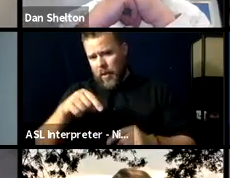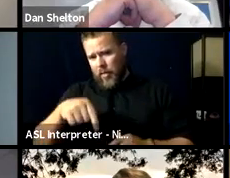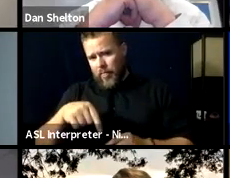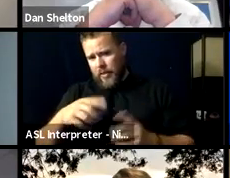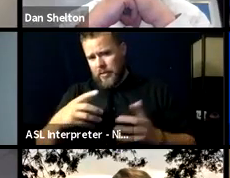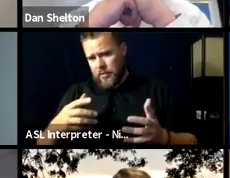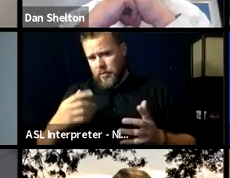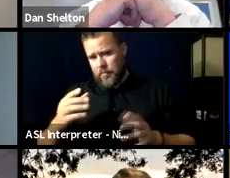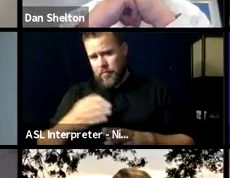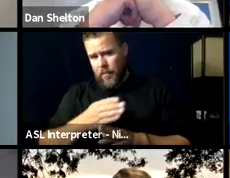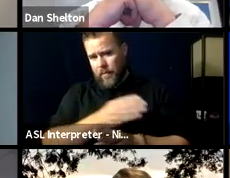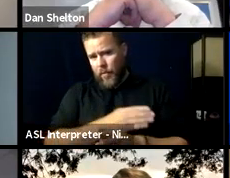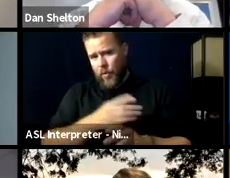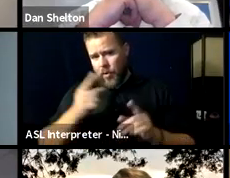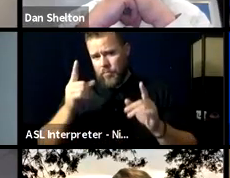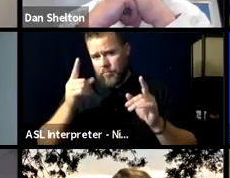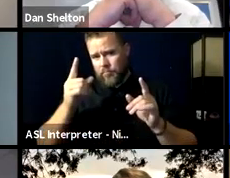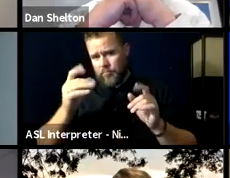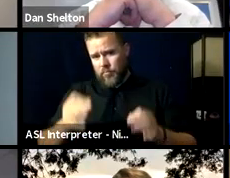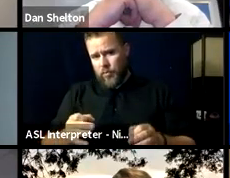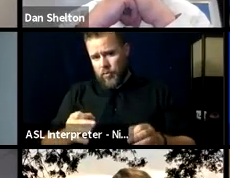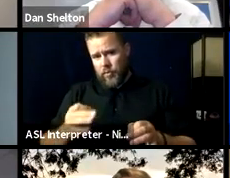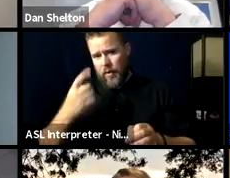call for the vote?